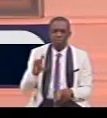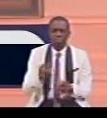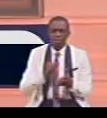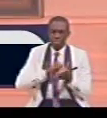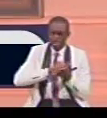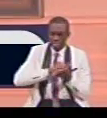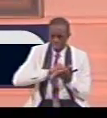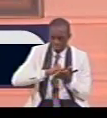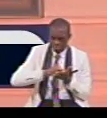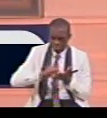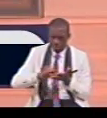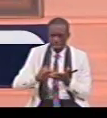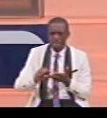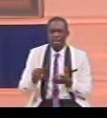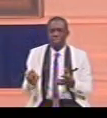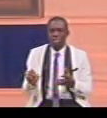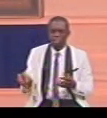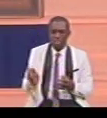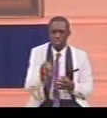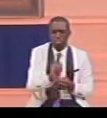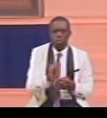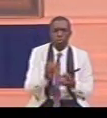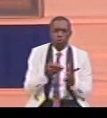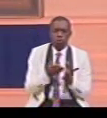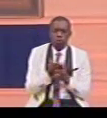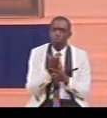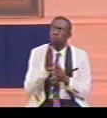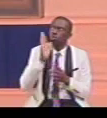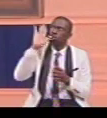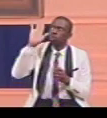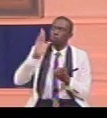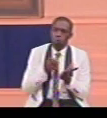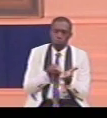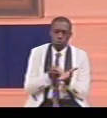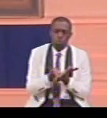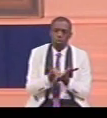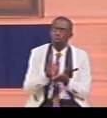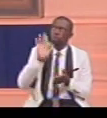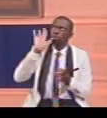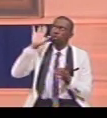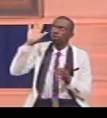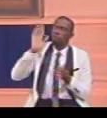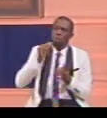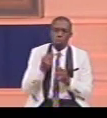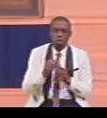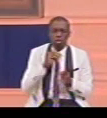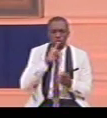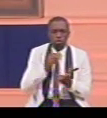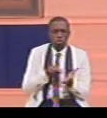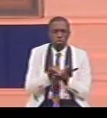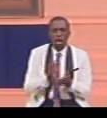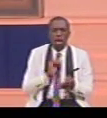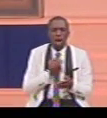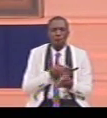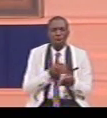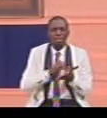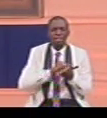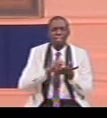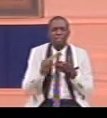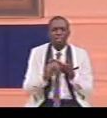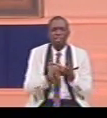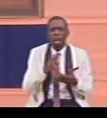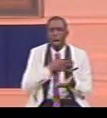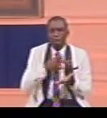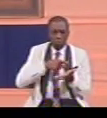Thy word is truth our sanctification and Purity throughout the world look at this number one I divide this to various